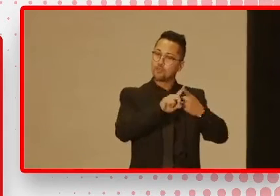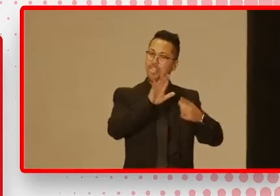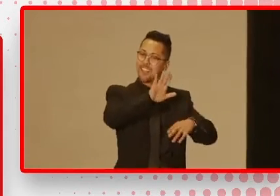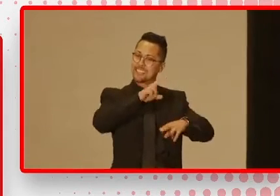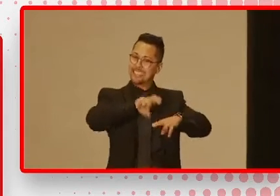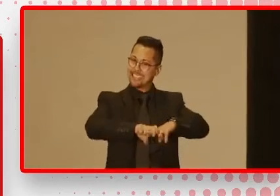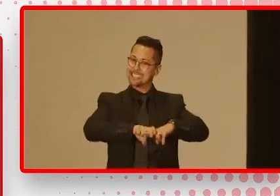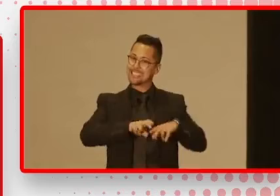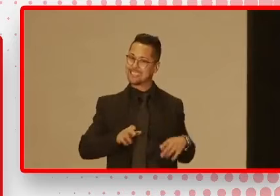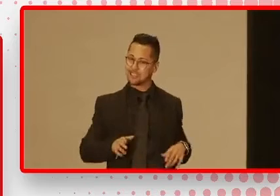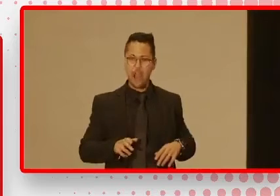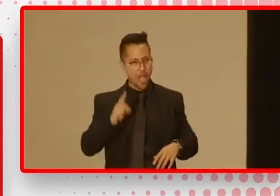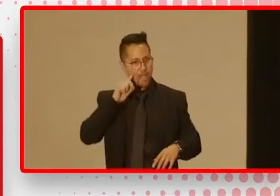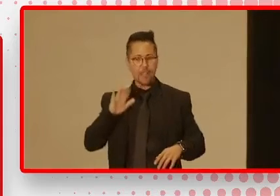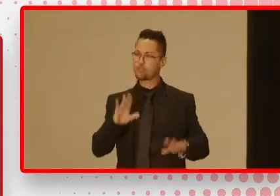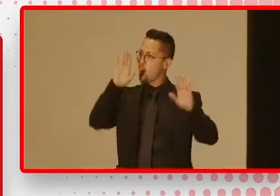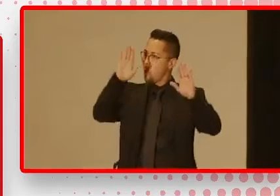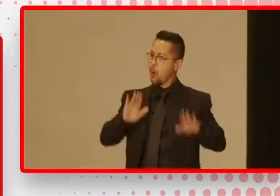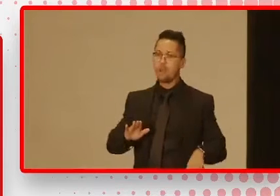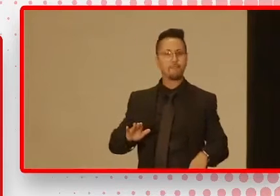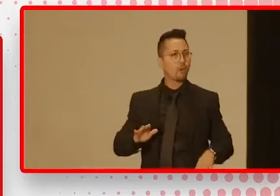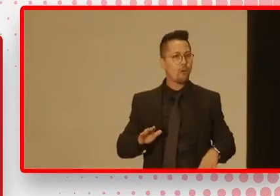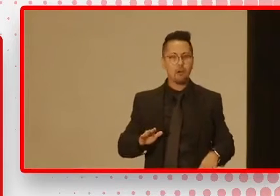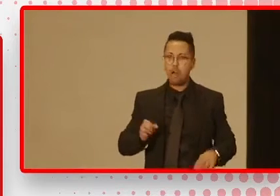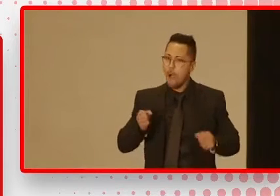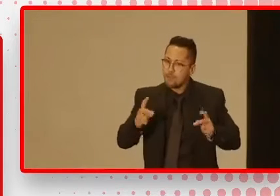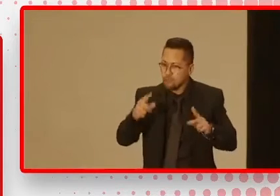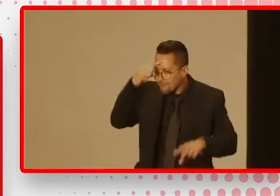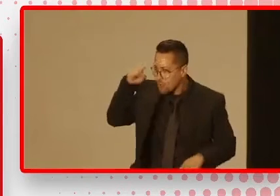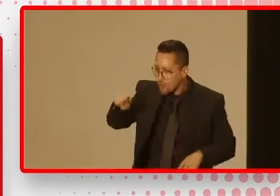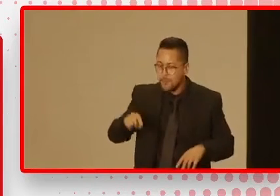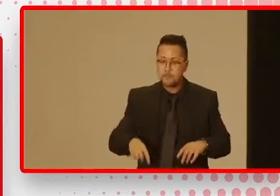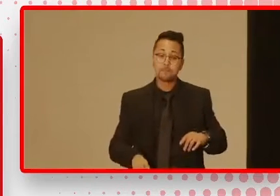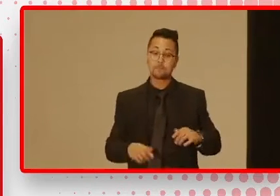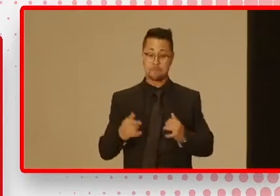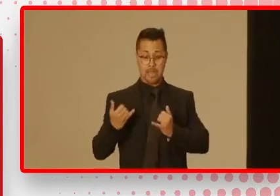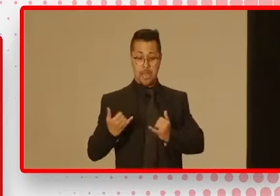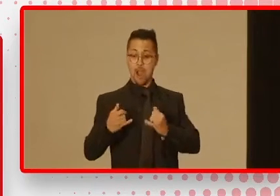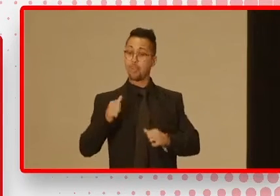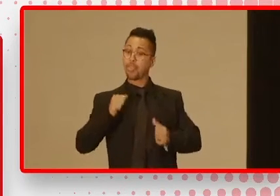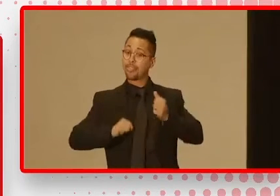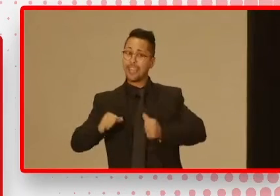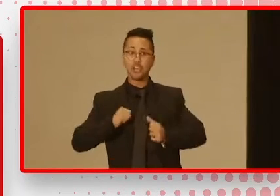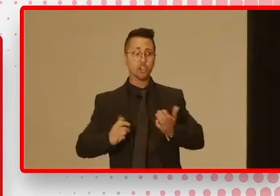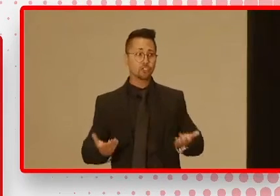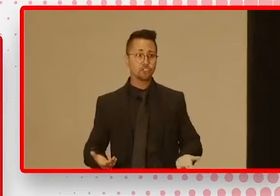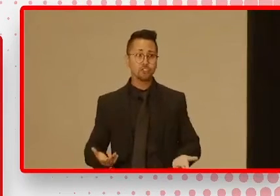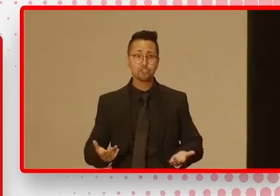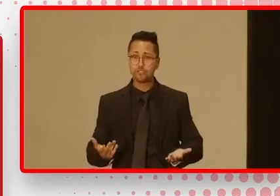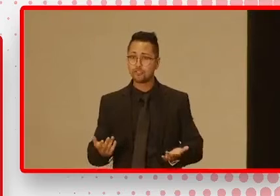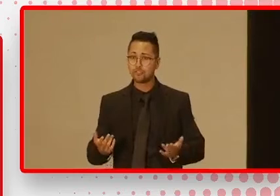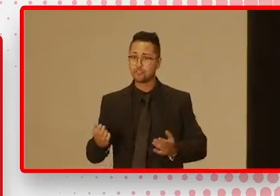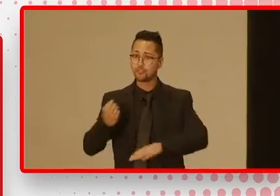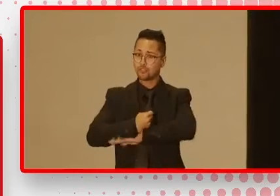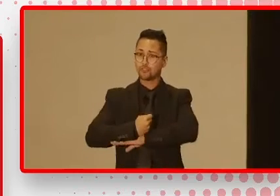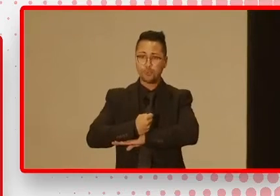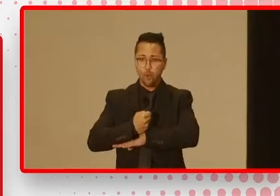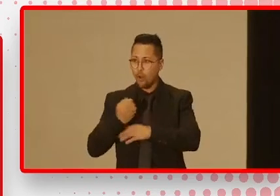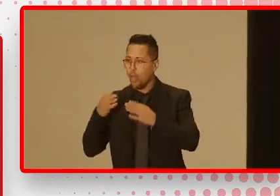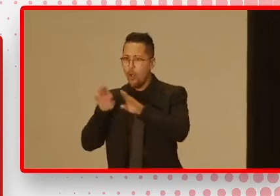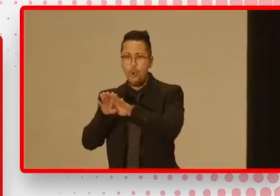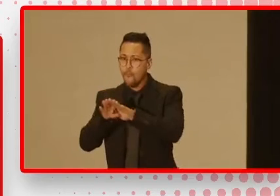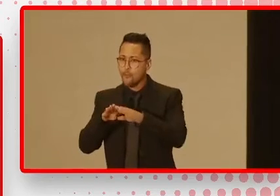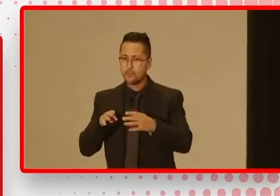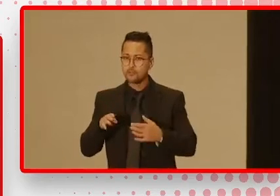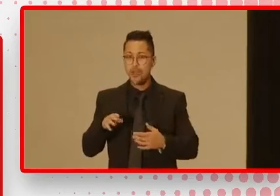And I think that was a wonderful, wonderful opportunity for her. But now the theaters are not out there. I hope they